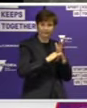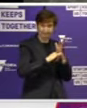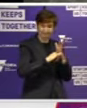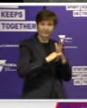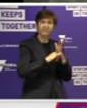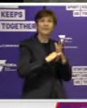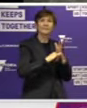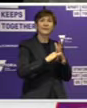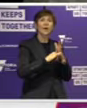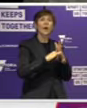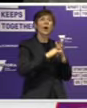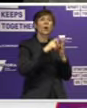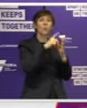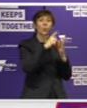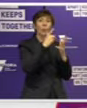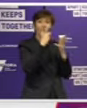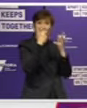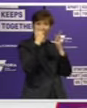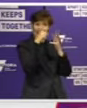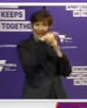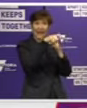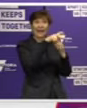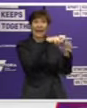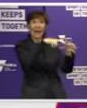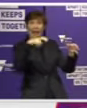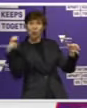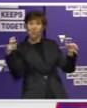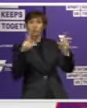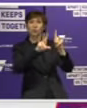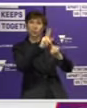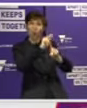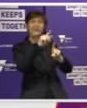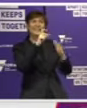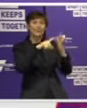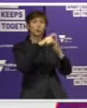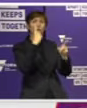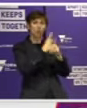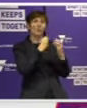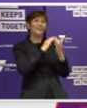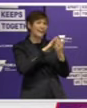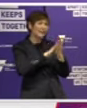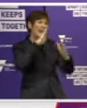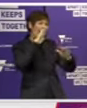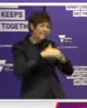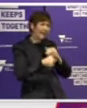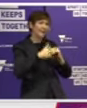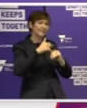room at 12 noon in relation to security regarding hotels? No. No conversation at all?